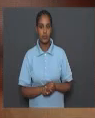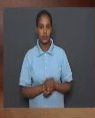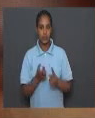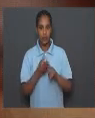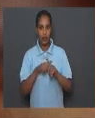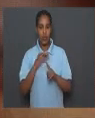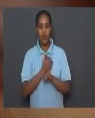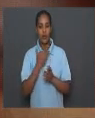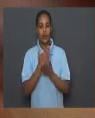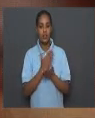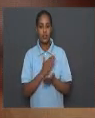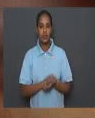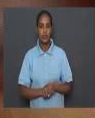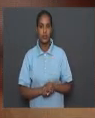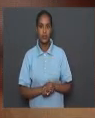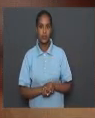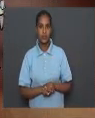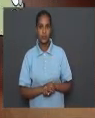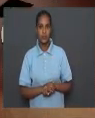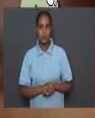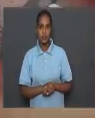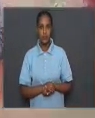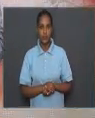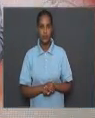Let's get back to our lesson.